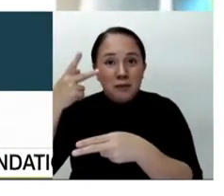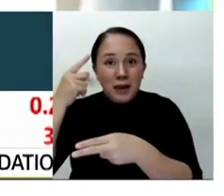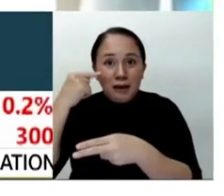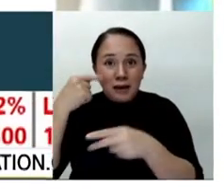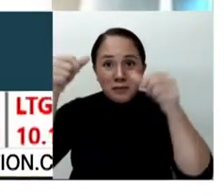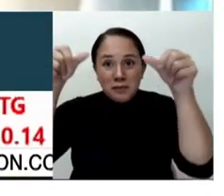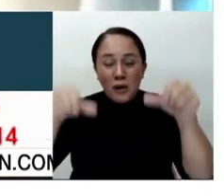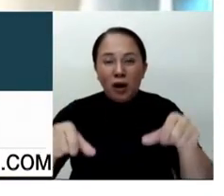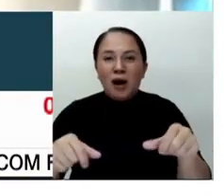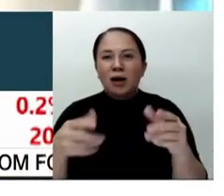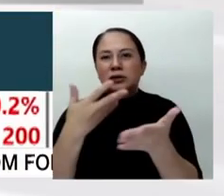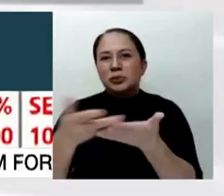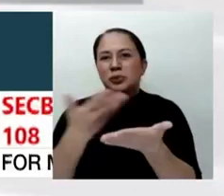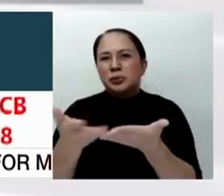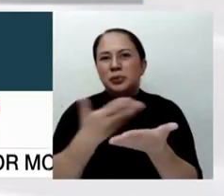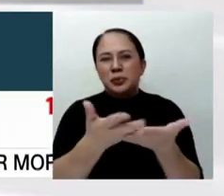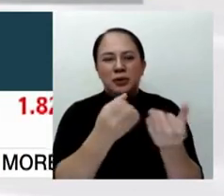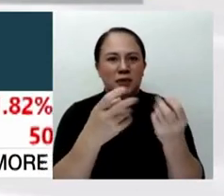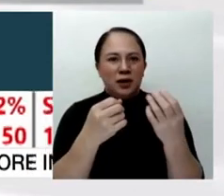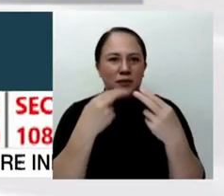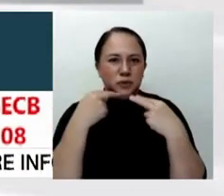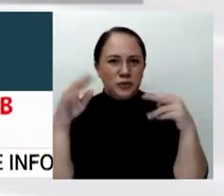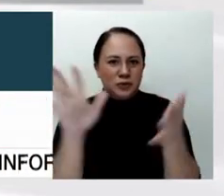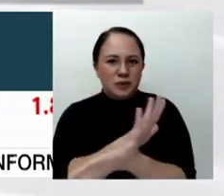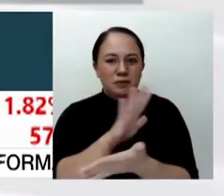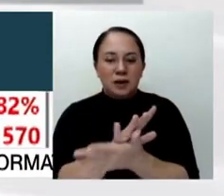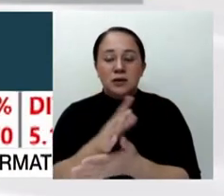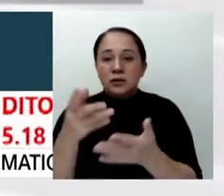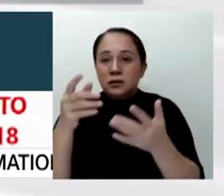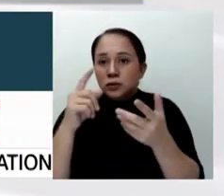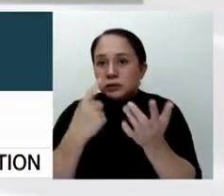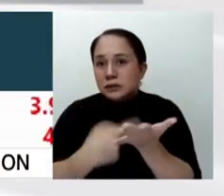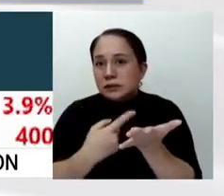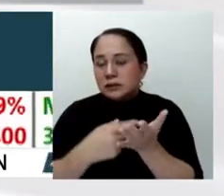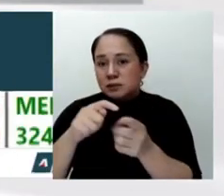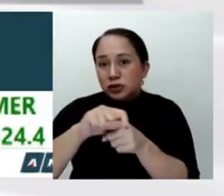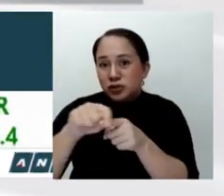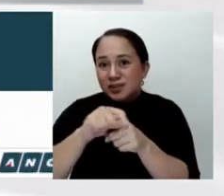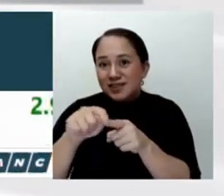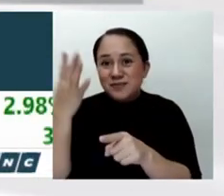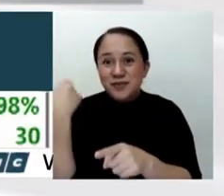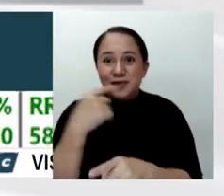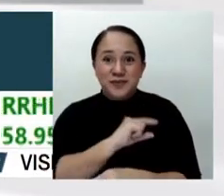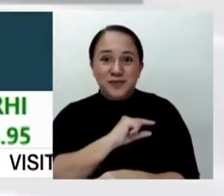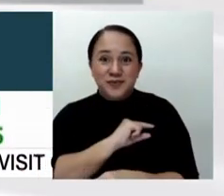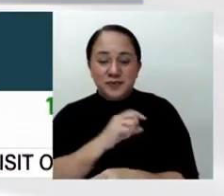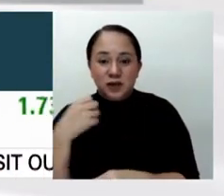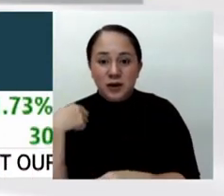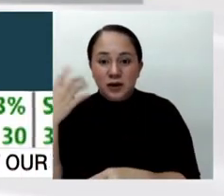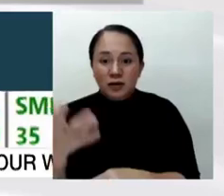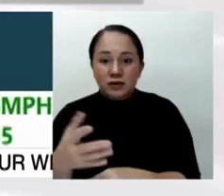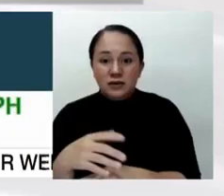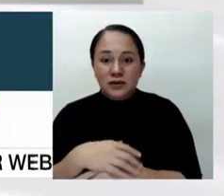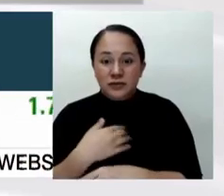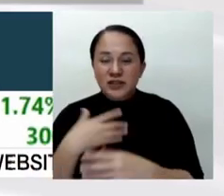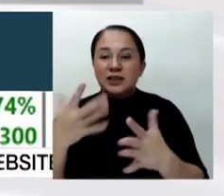Senator, kanina po na pag-uusapan natin yung training nyo as a police officer. That's in your DNA